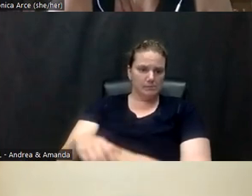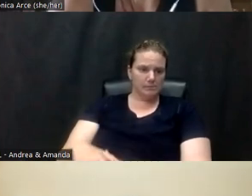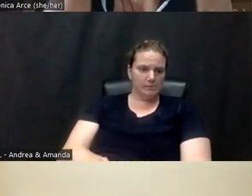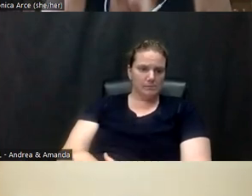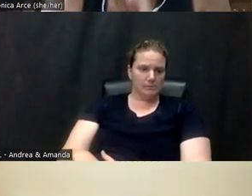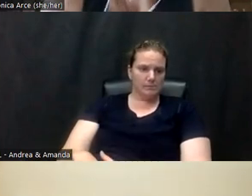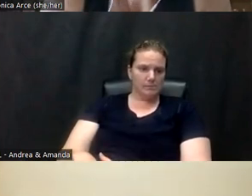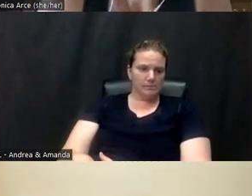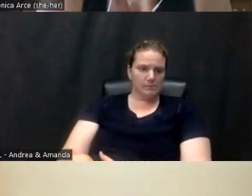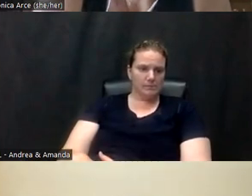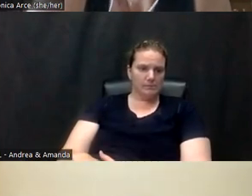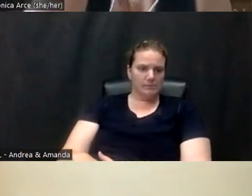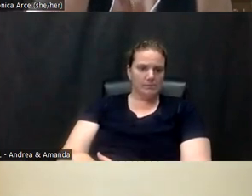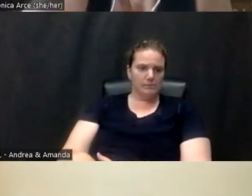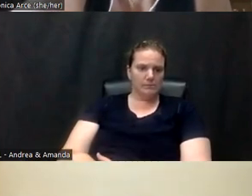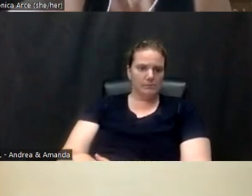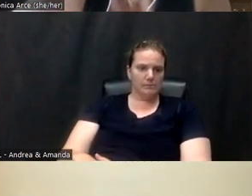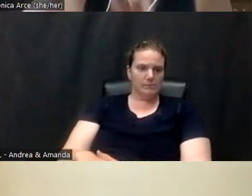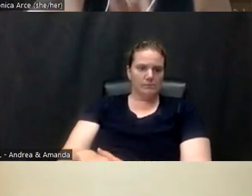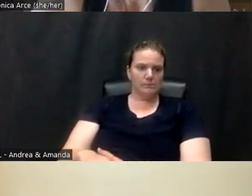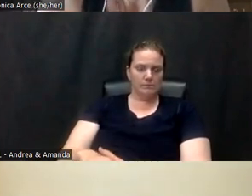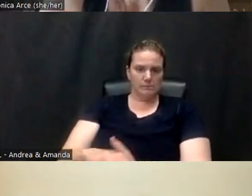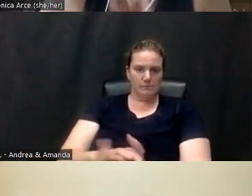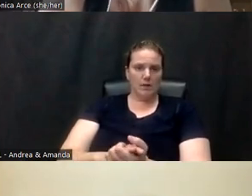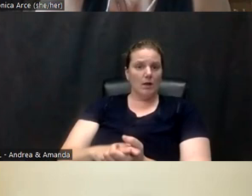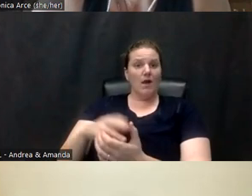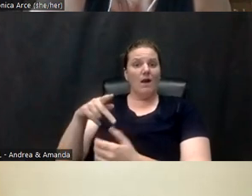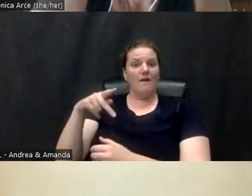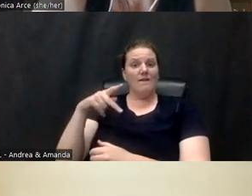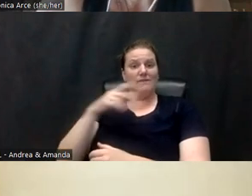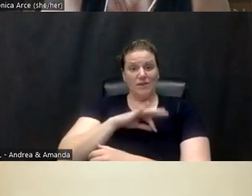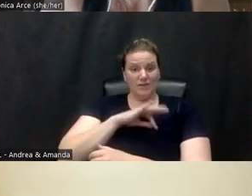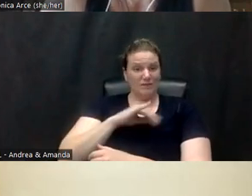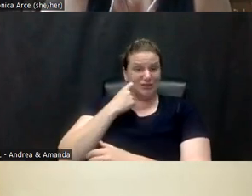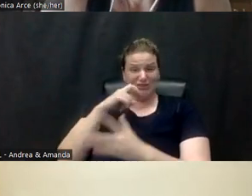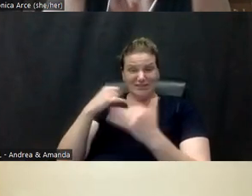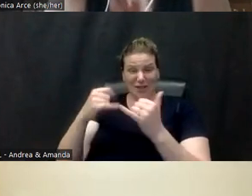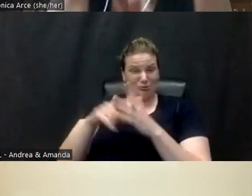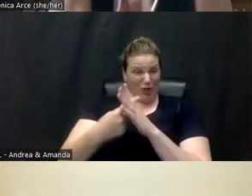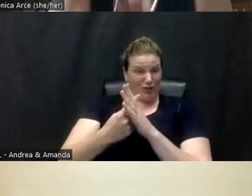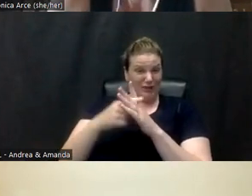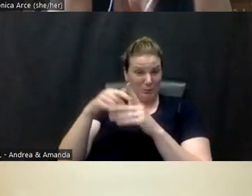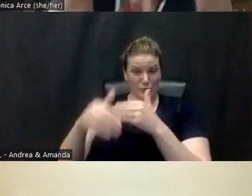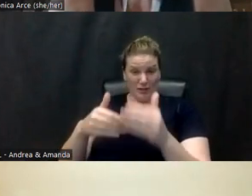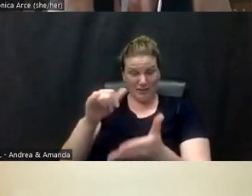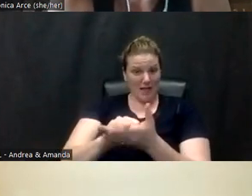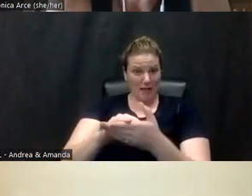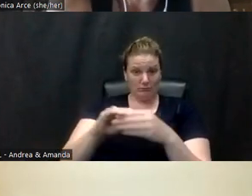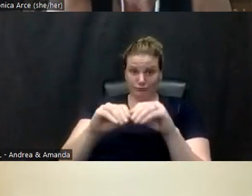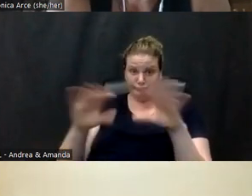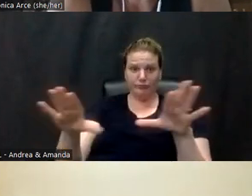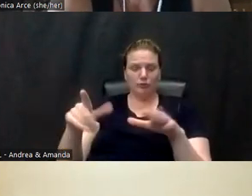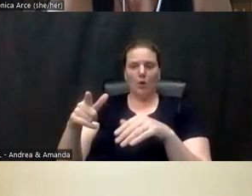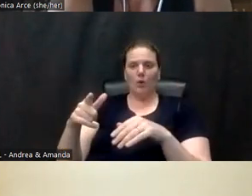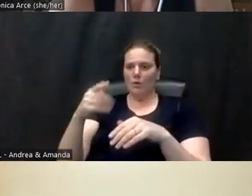thought, again, best practices is not a good term because Philadelphia is just now starting to get this process going. So they don't know how it's really